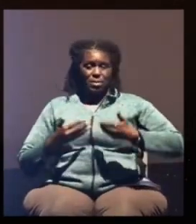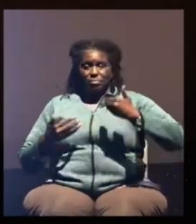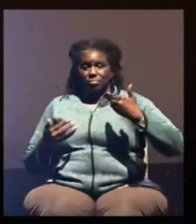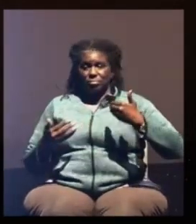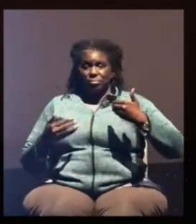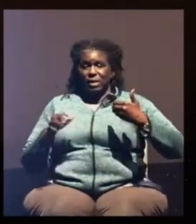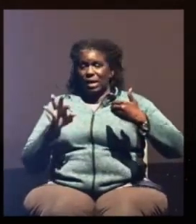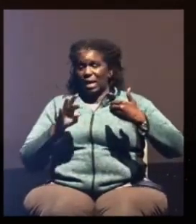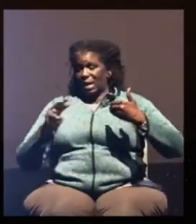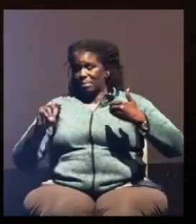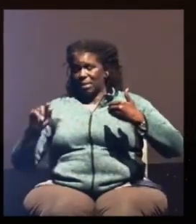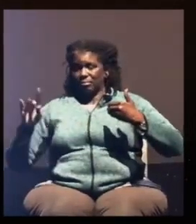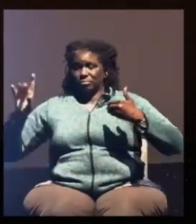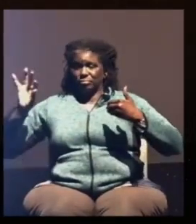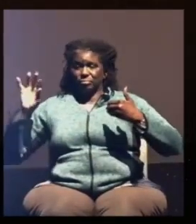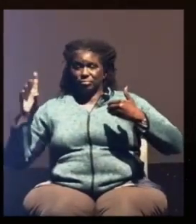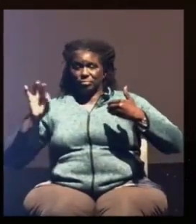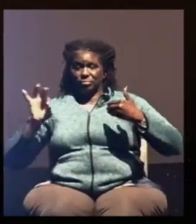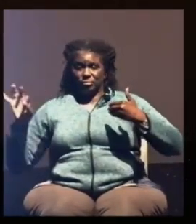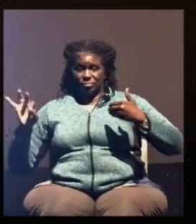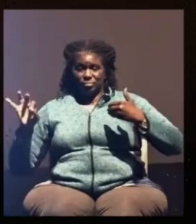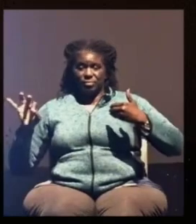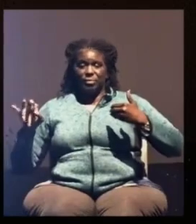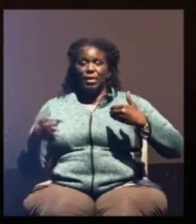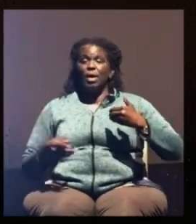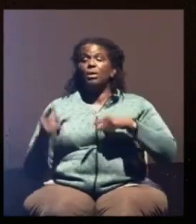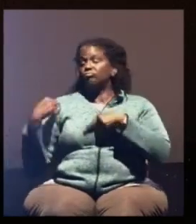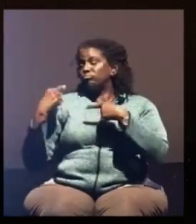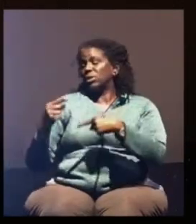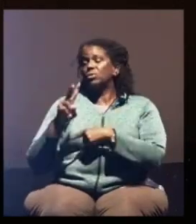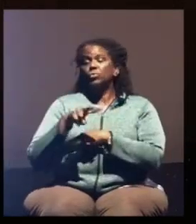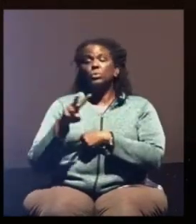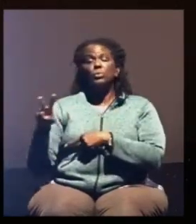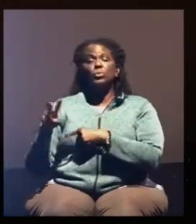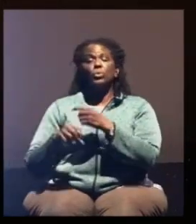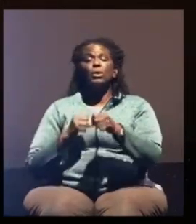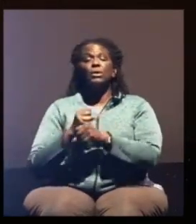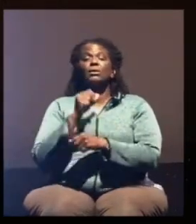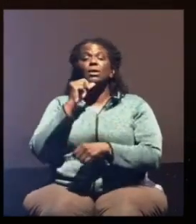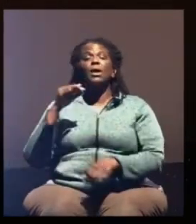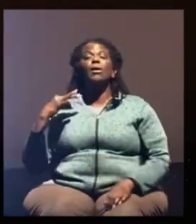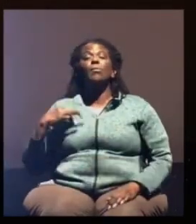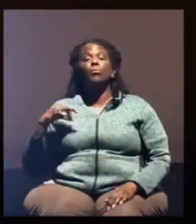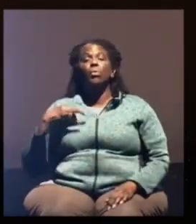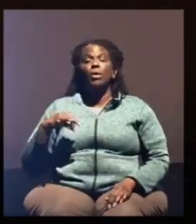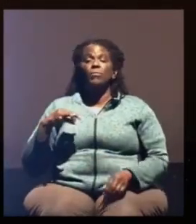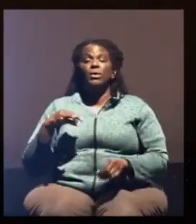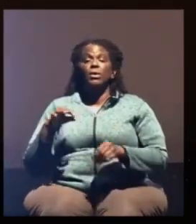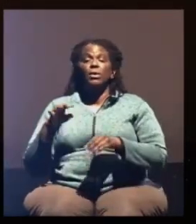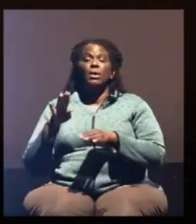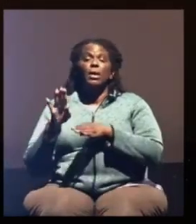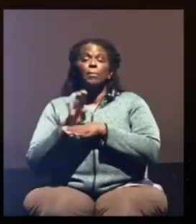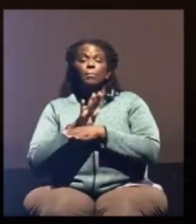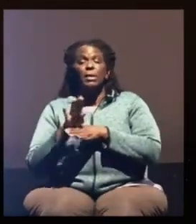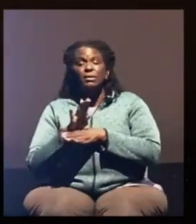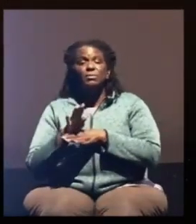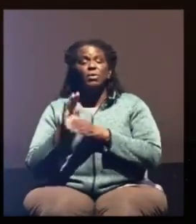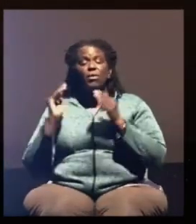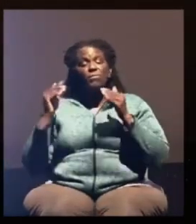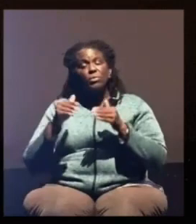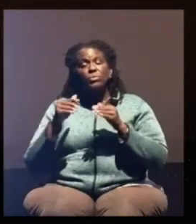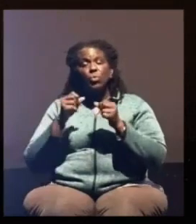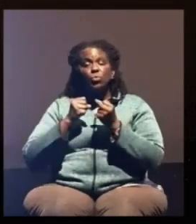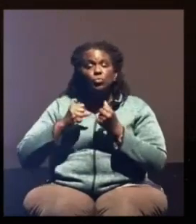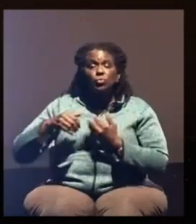hand. I spent the last 22 years in the nonprofit sector focusing on my efforts in organizations that are about social